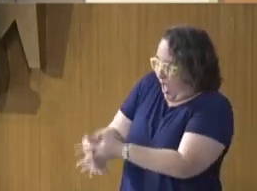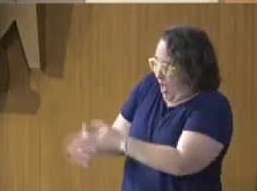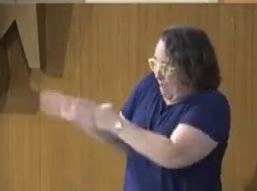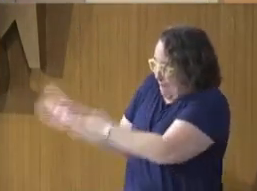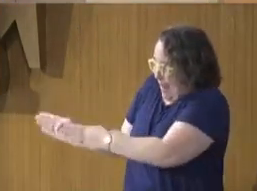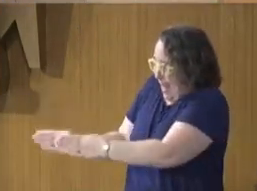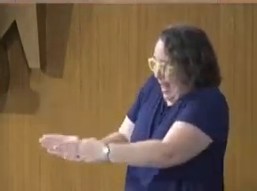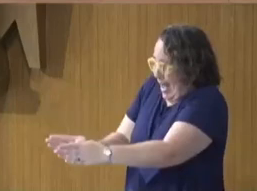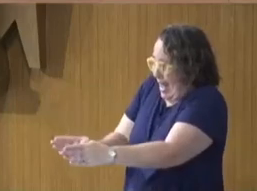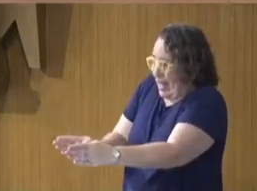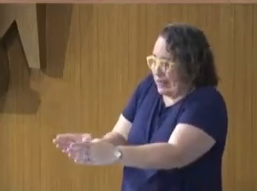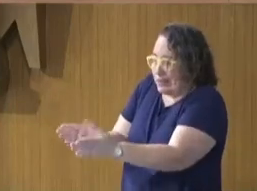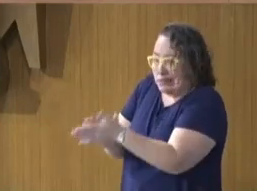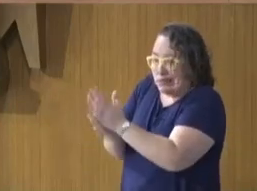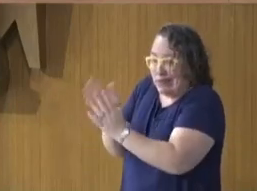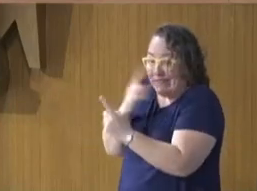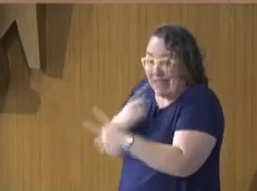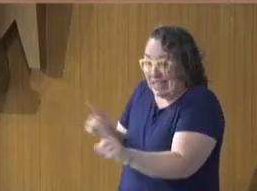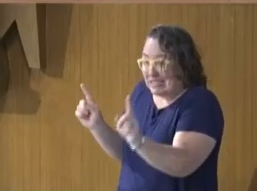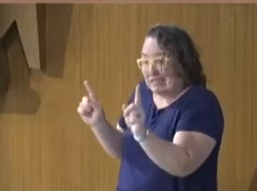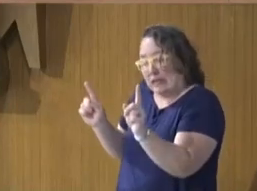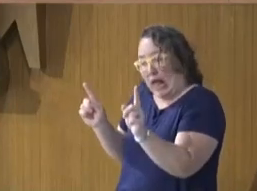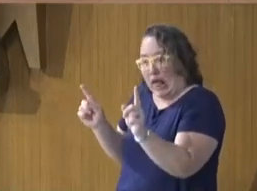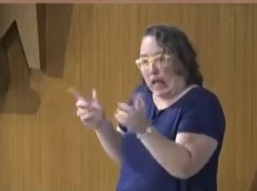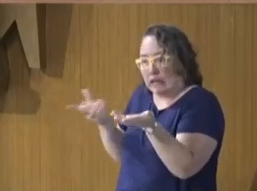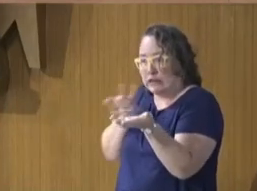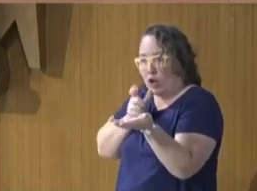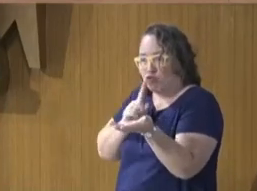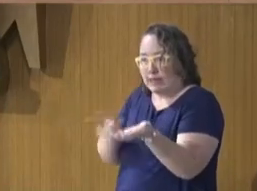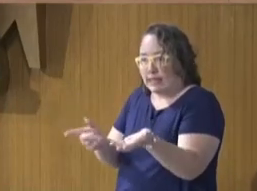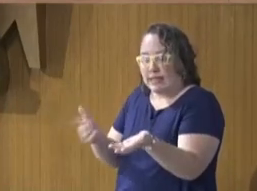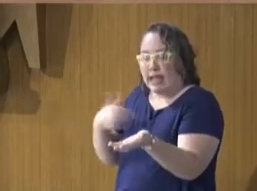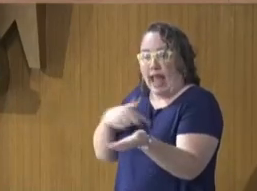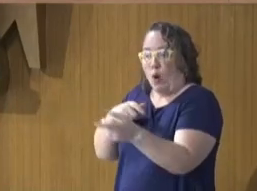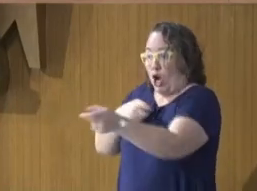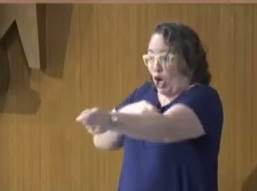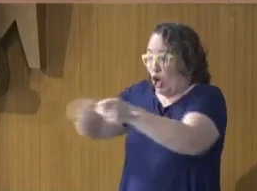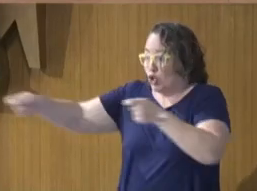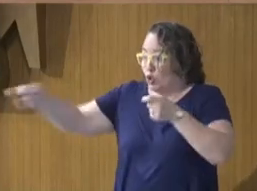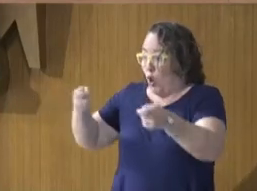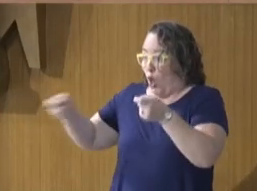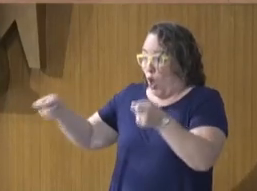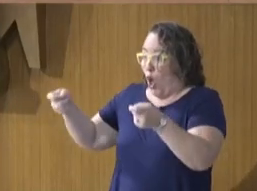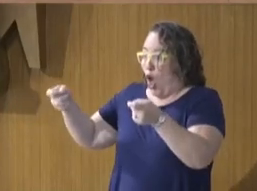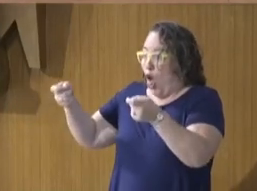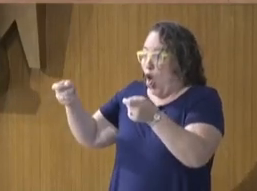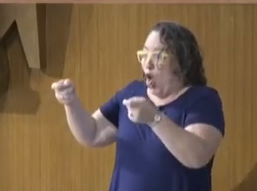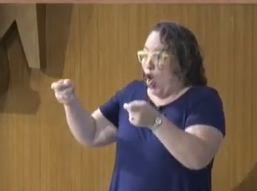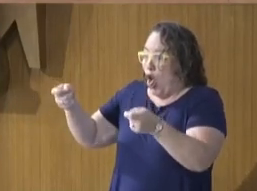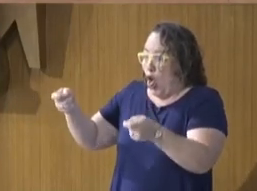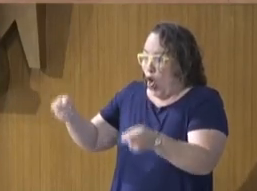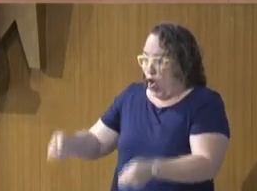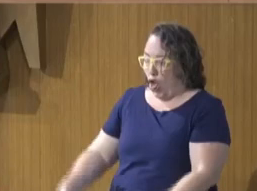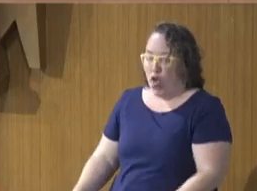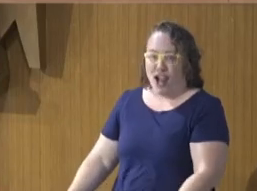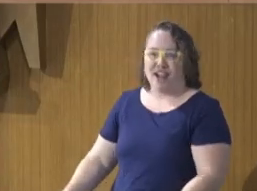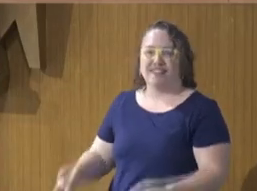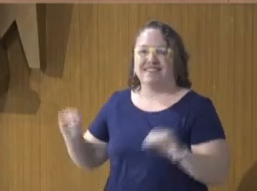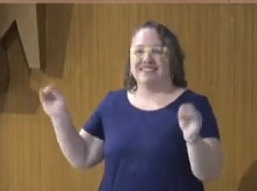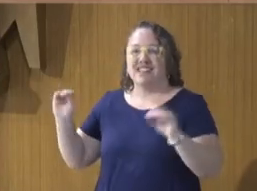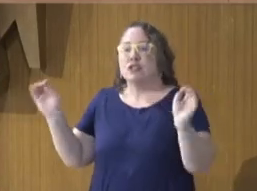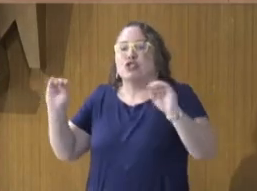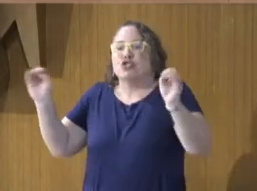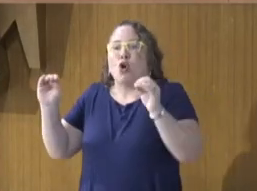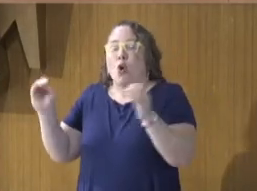have been that effective in maintaining control. Chances are most of us have experienced interruptions